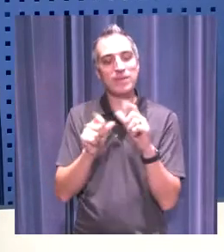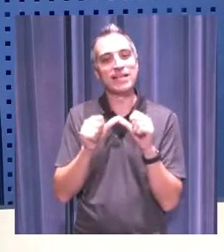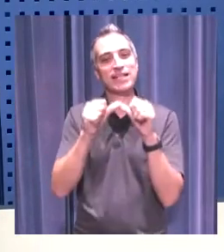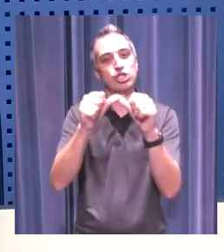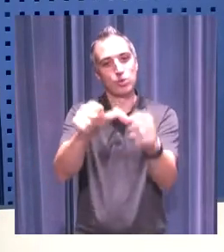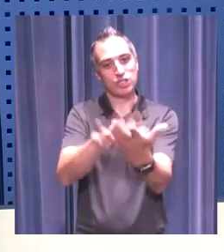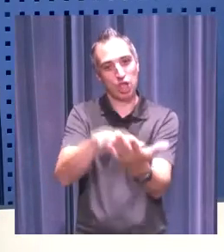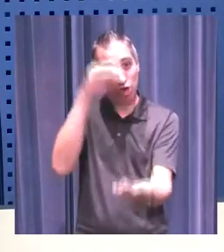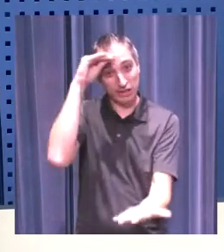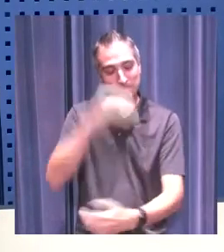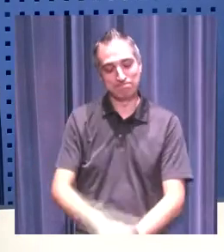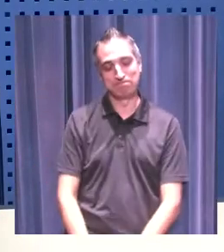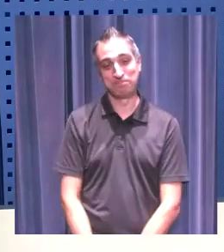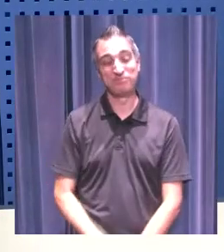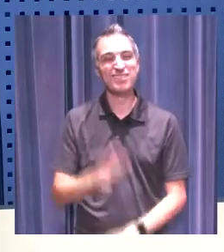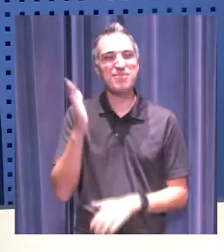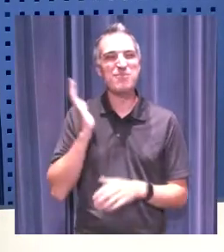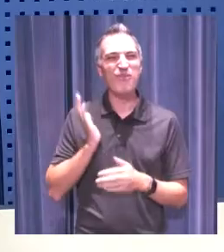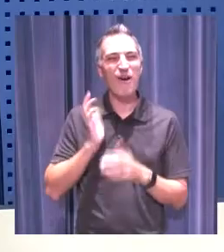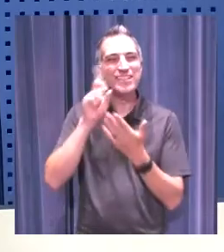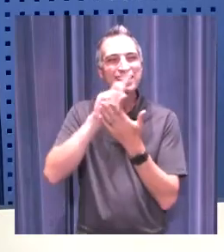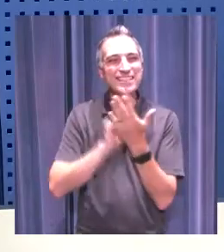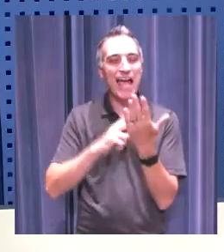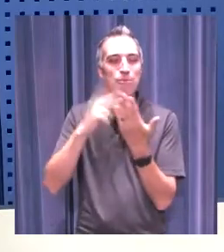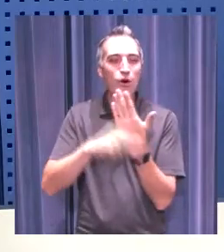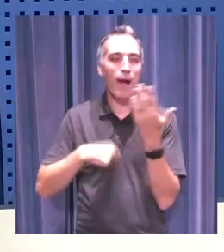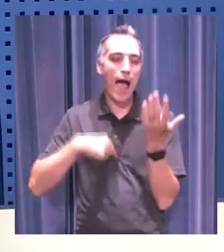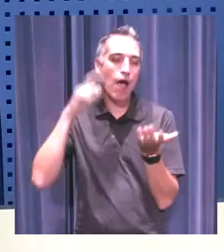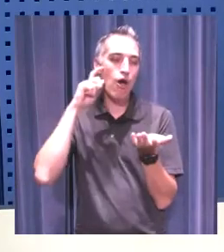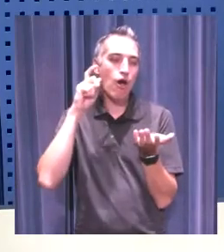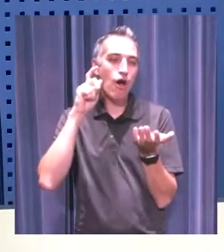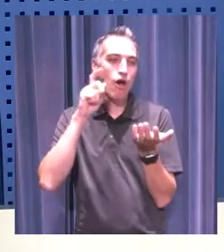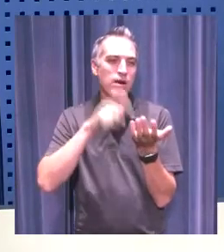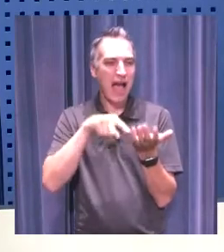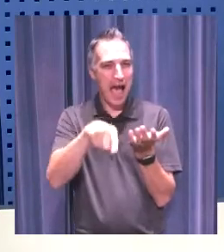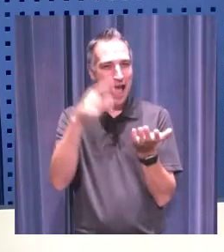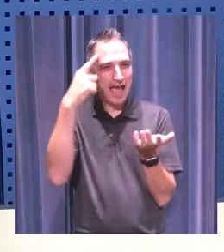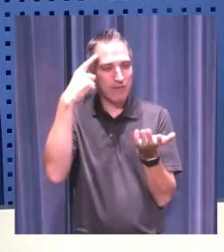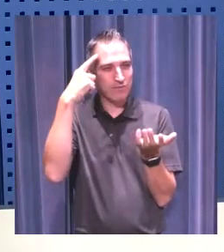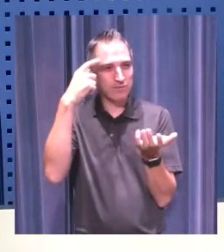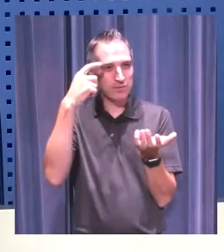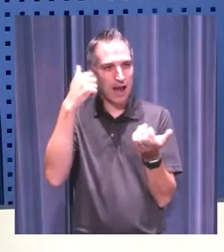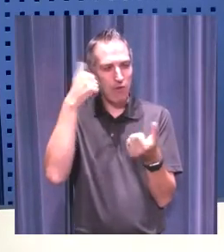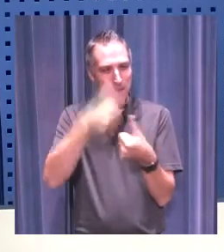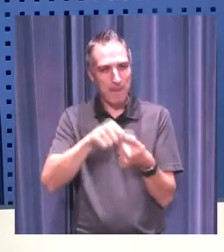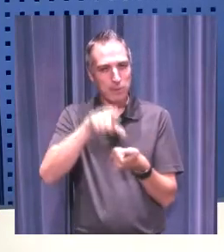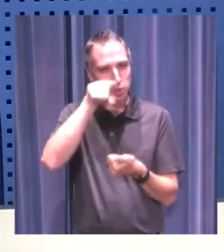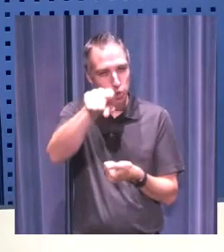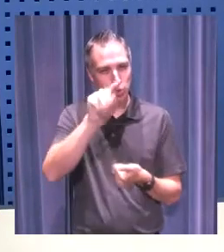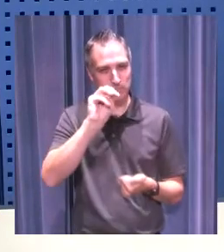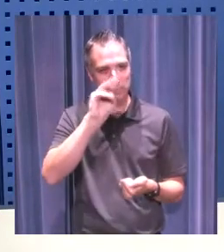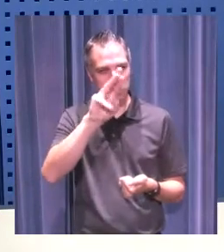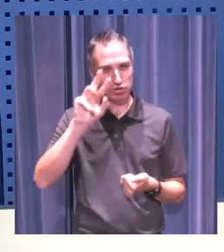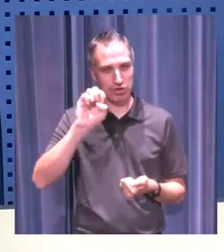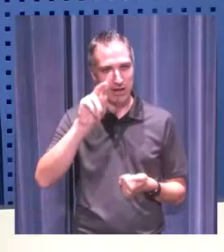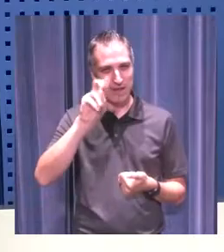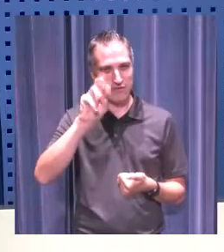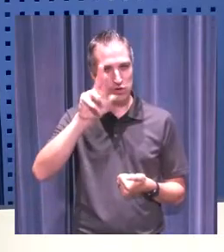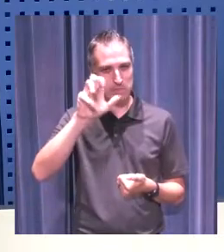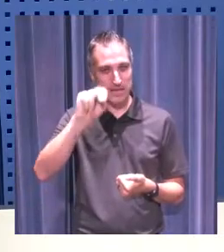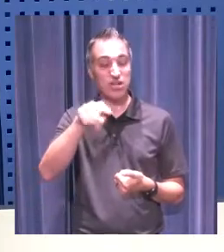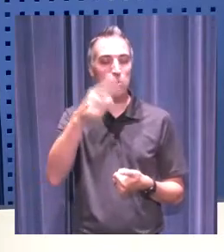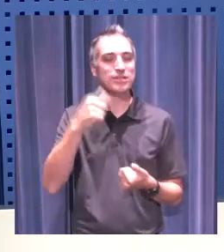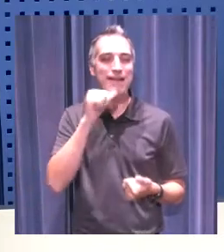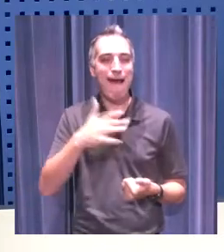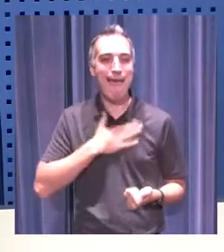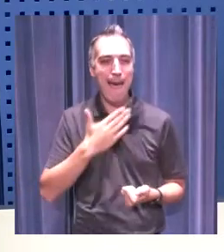design program, I recall a student who I believe was you, Mr. Everman, who was very unhappy that the degree that we were creating